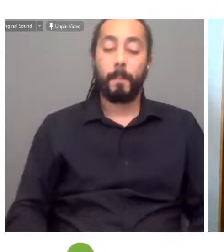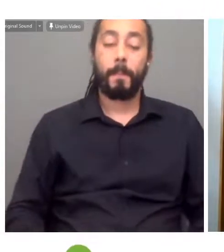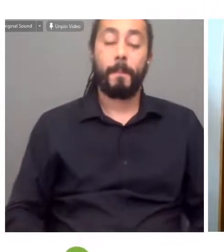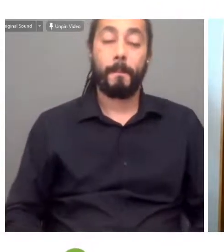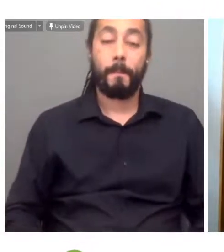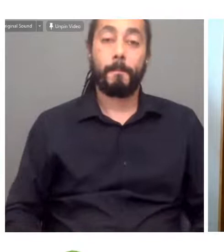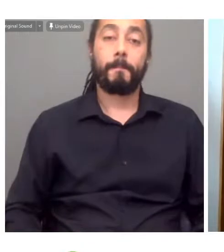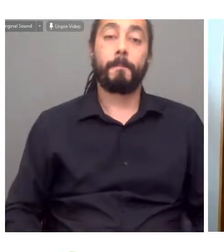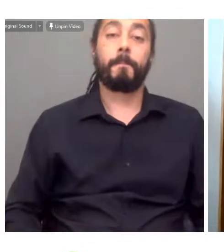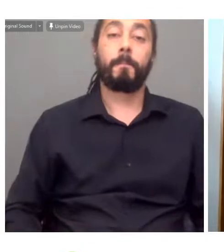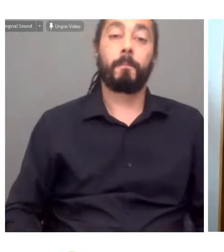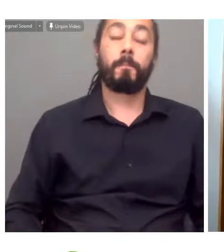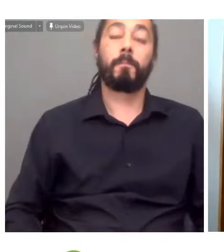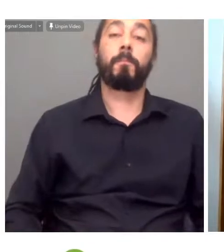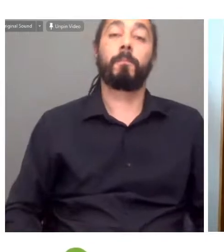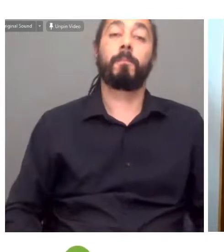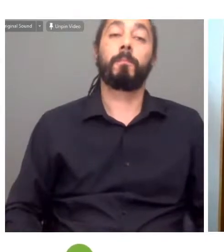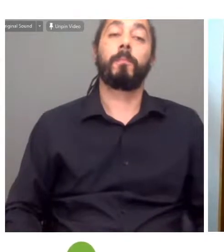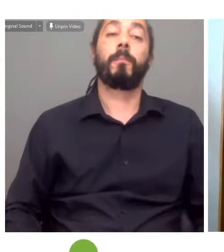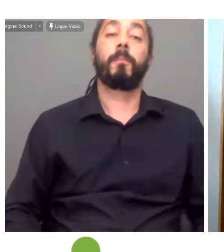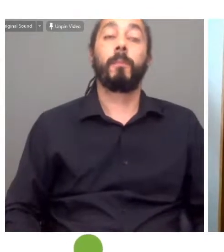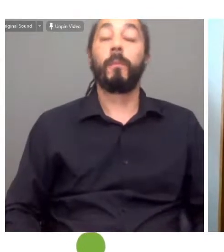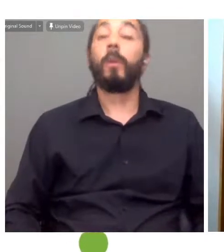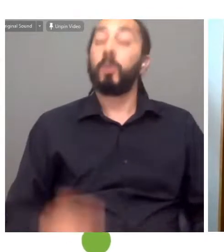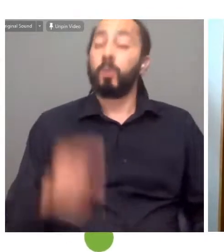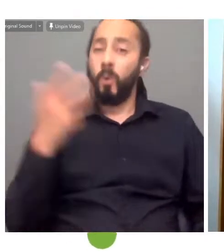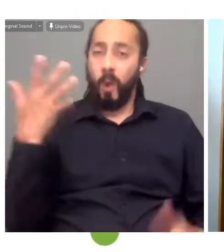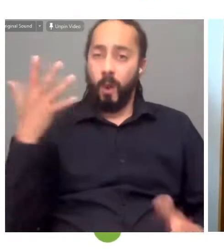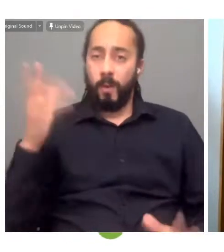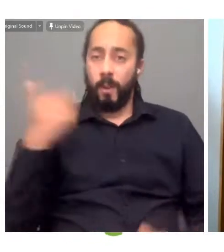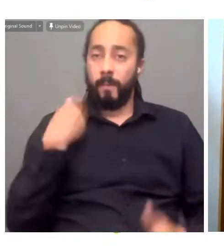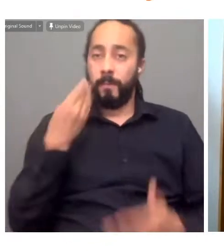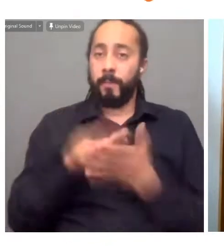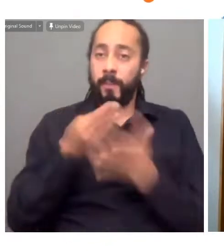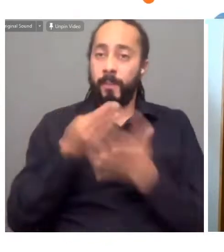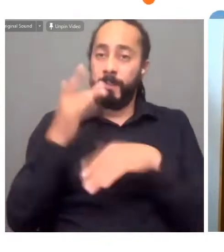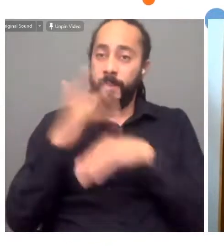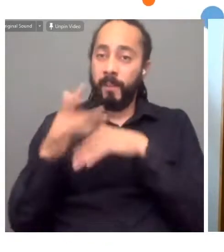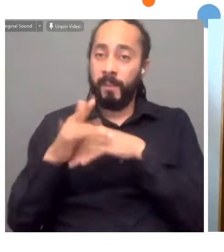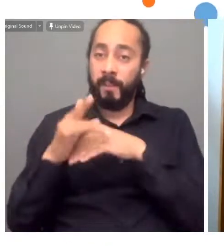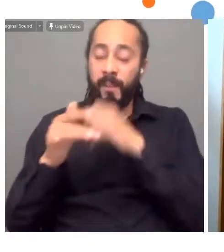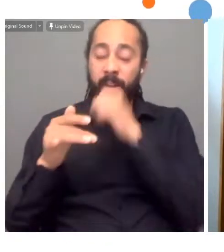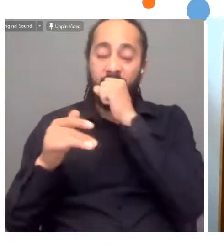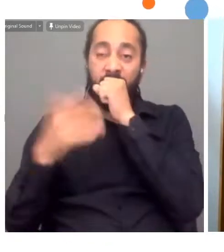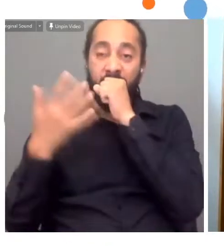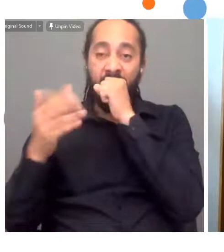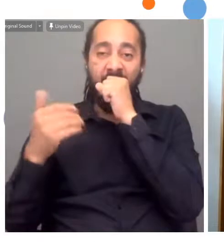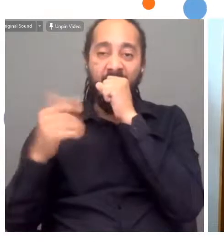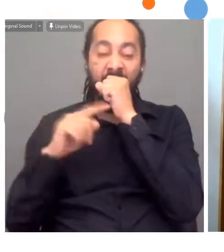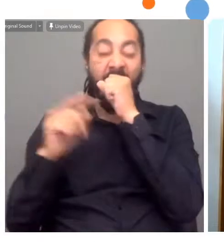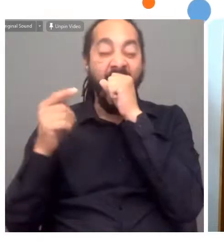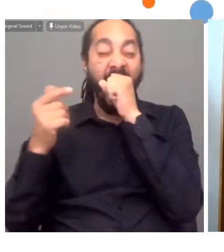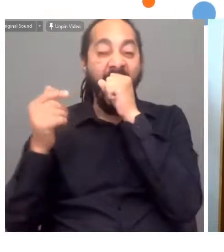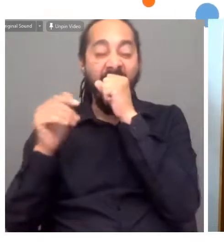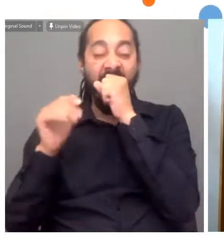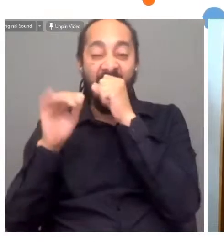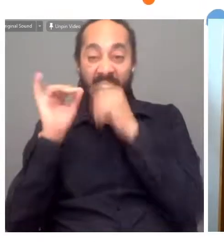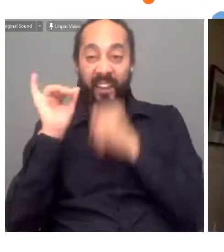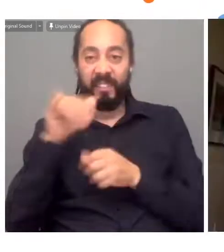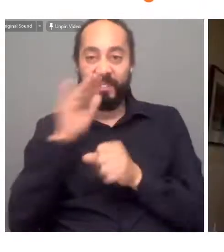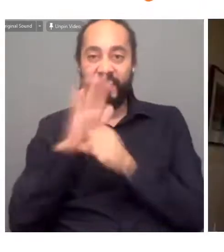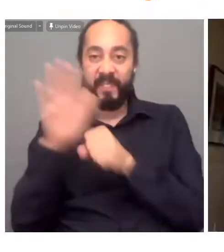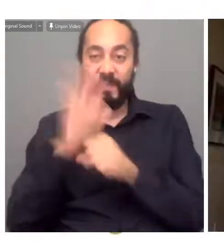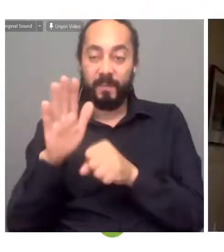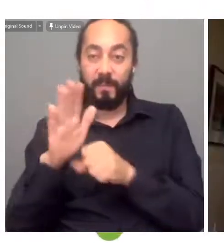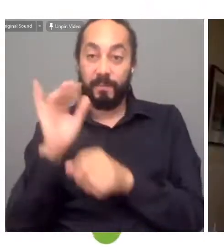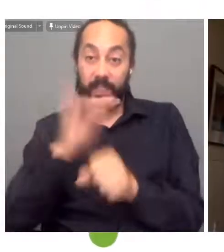part of our actual programming to do that. I think the question is that sufficient? Is that enough? And